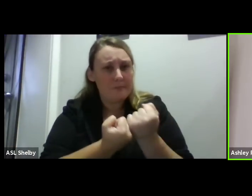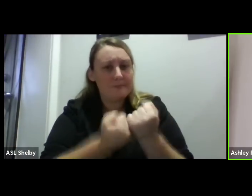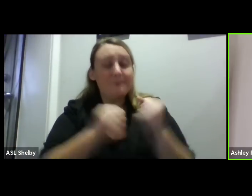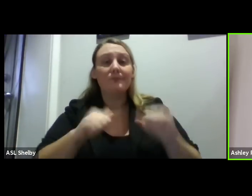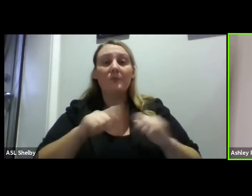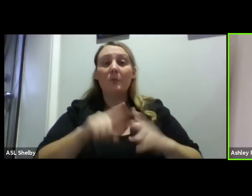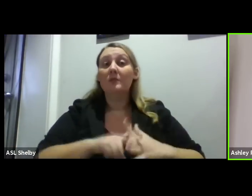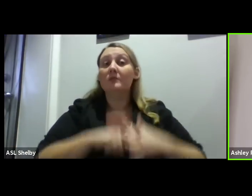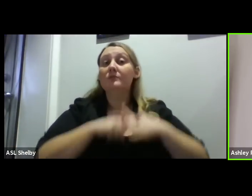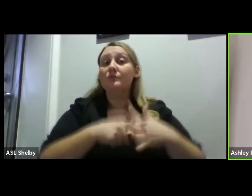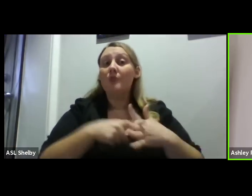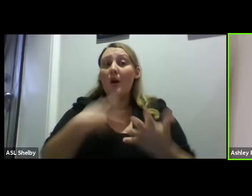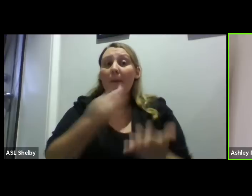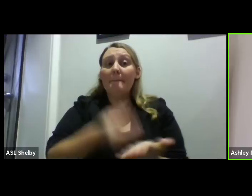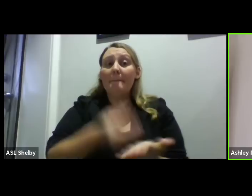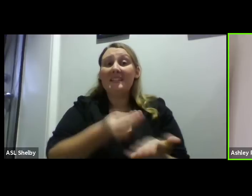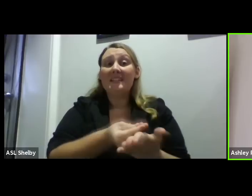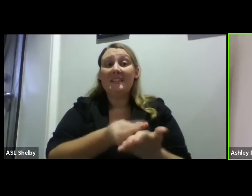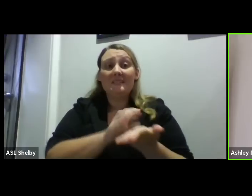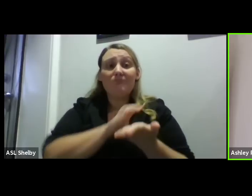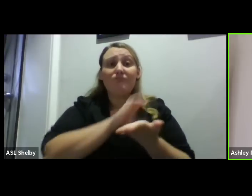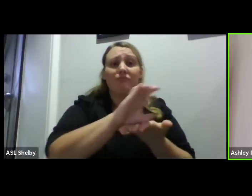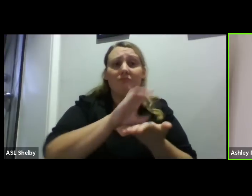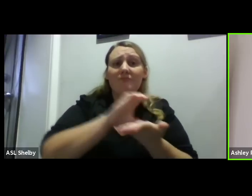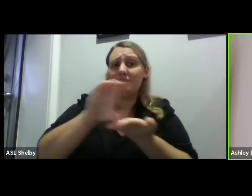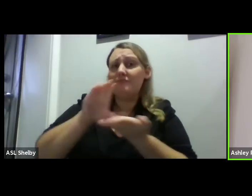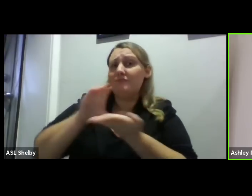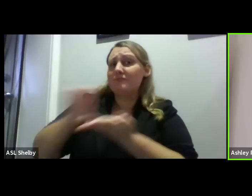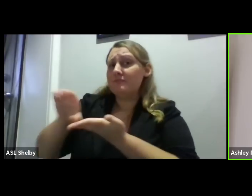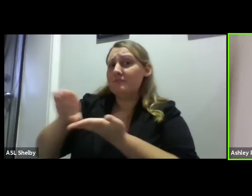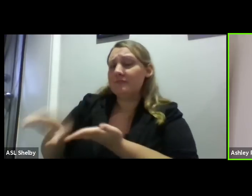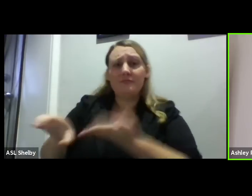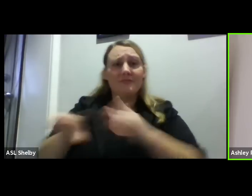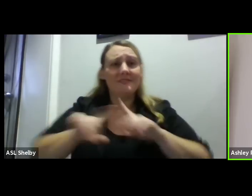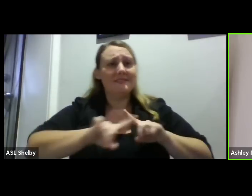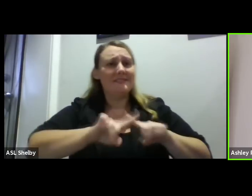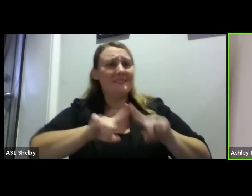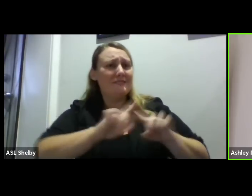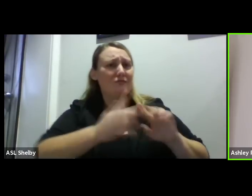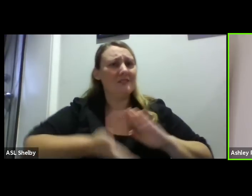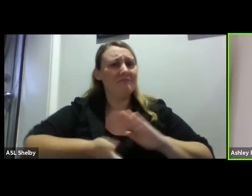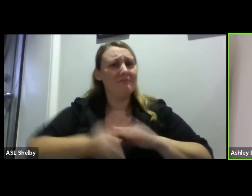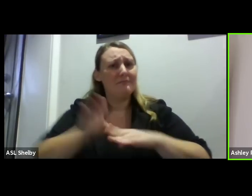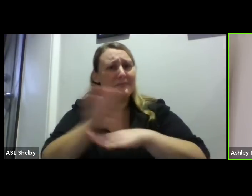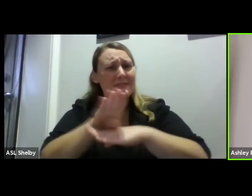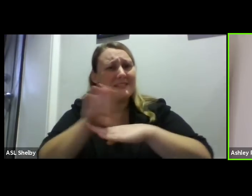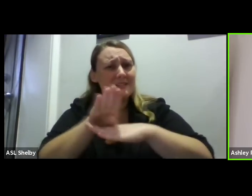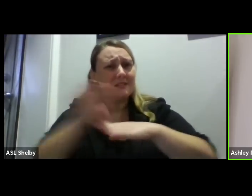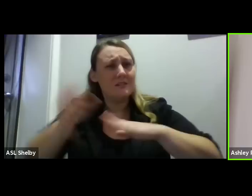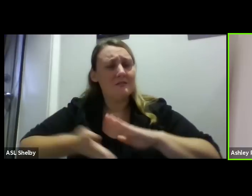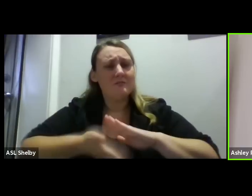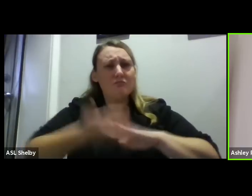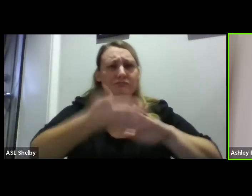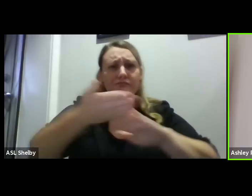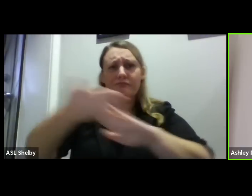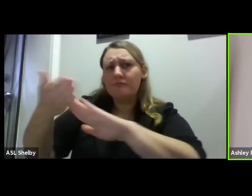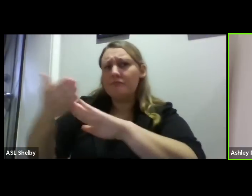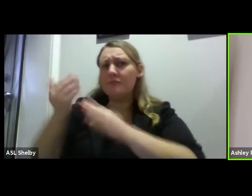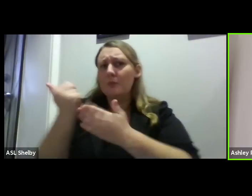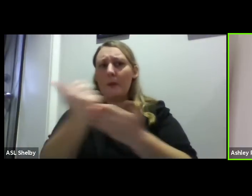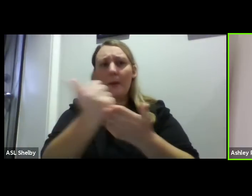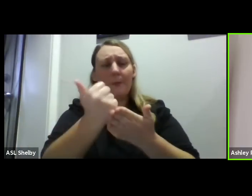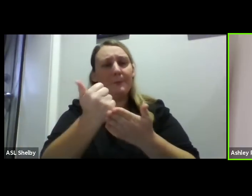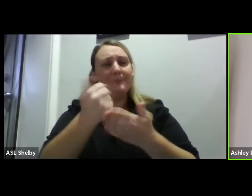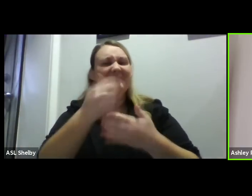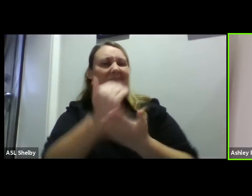wallets and donating to organizations. There's an abundance of them out there, but here are just a few. The